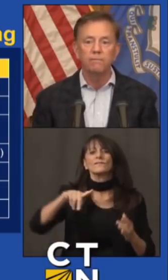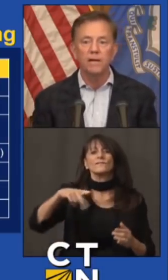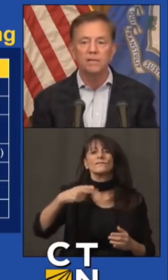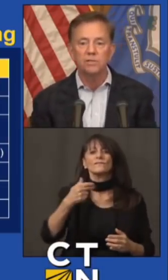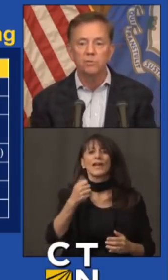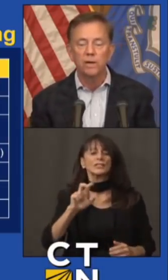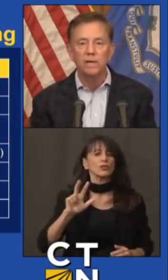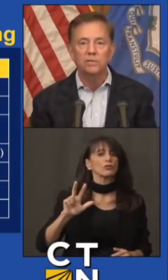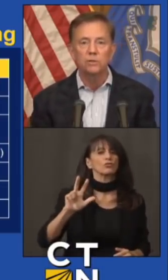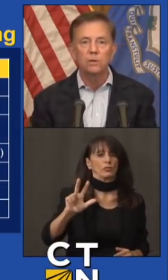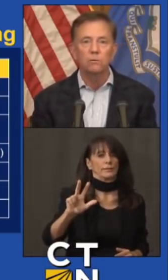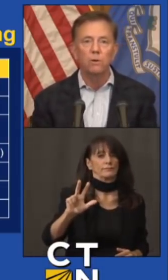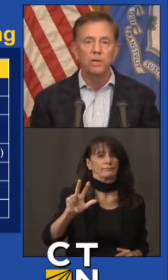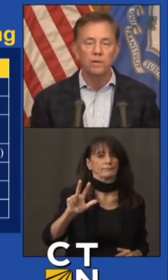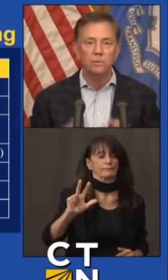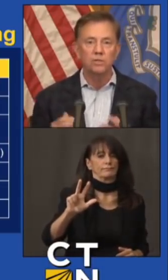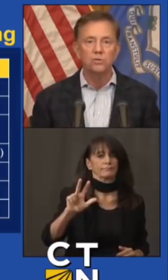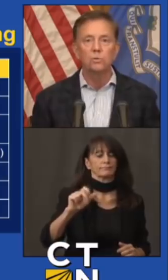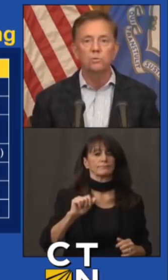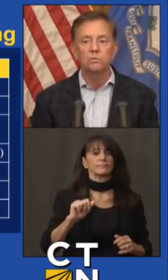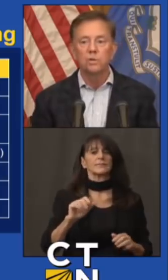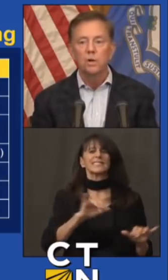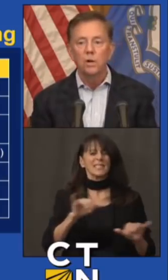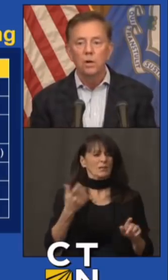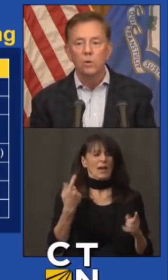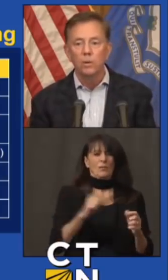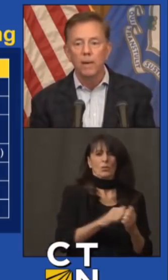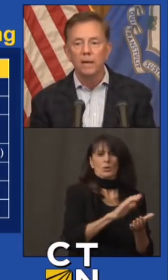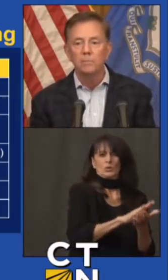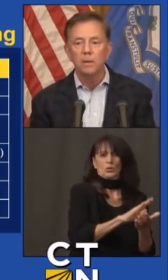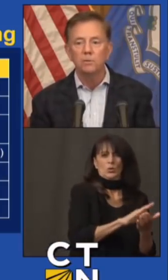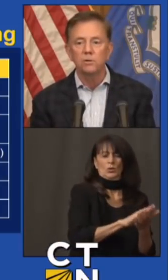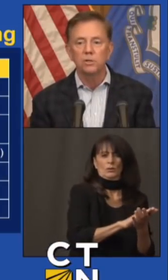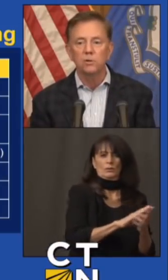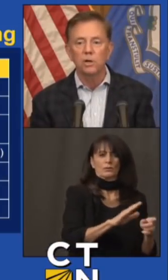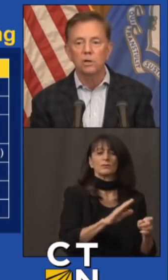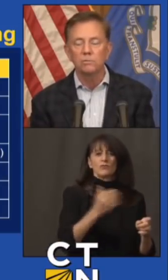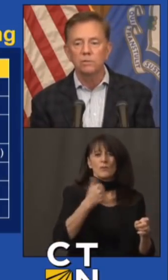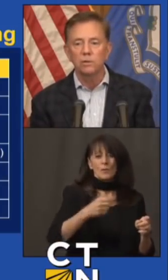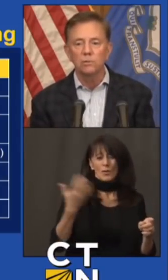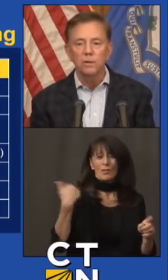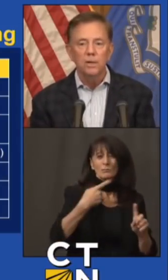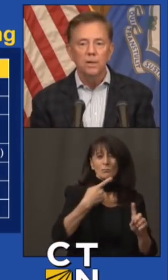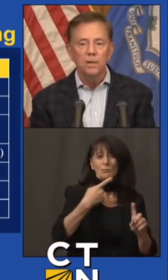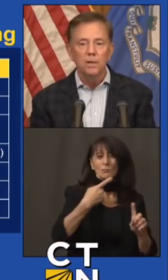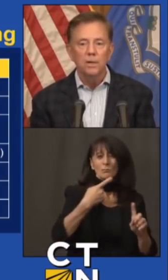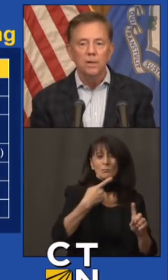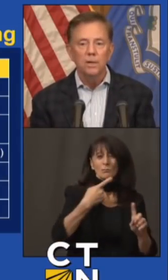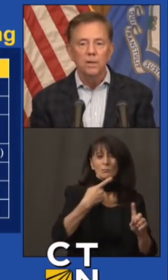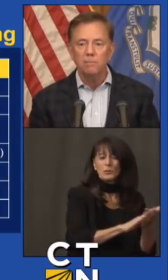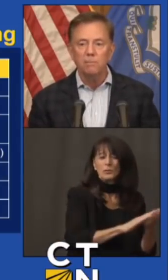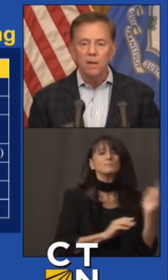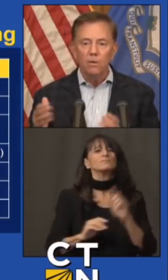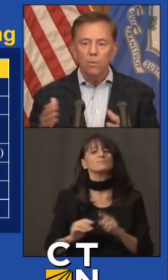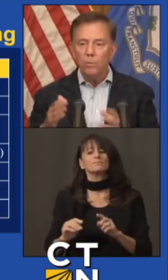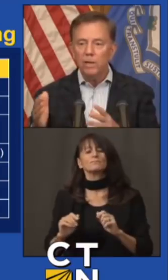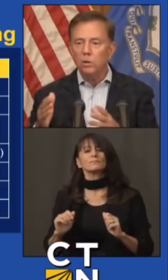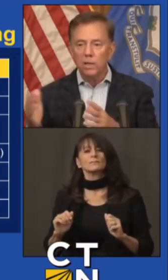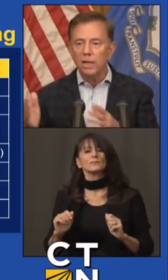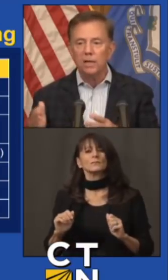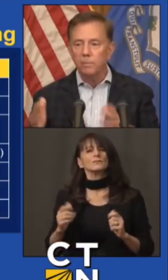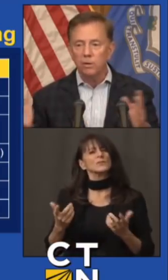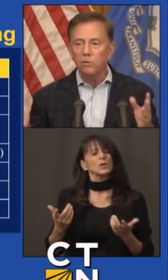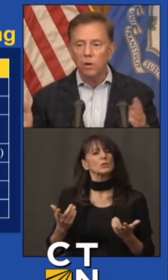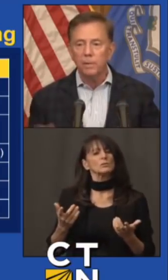follow-on phase 3 to what we did with the schools going back a month or so ago. So we just asked the team, what do we